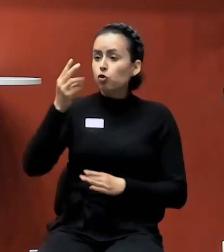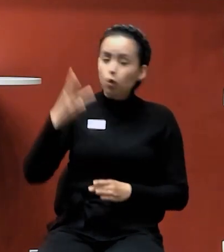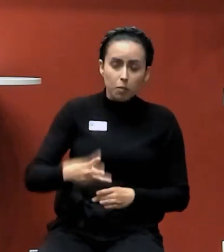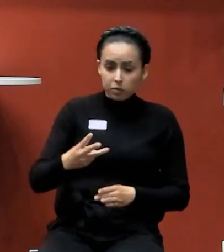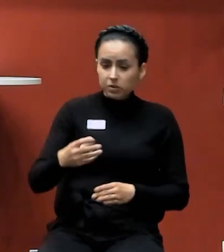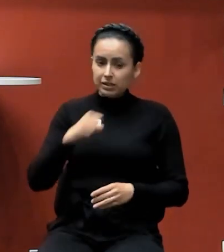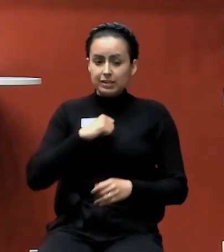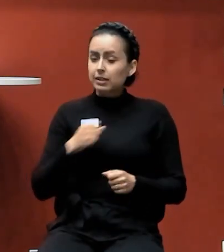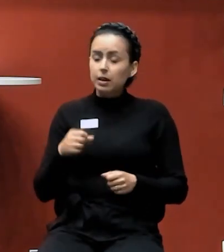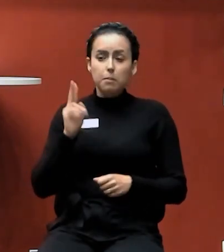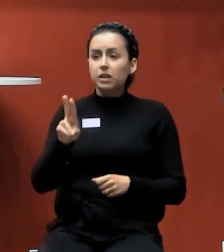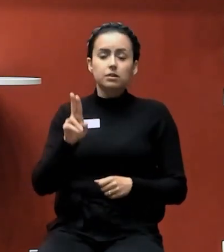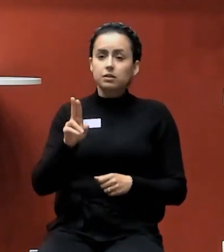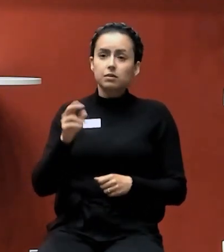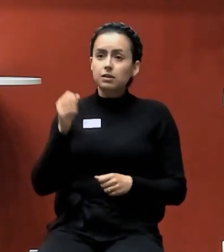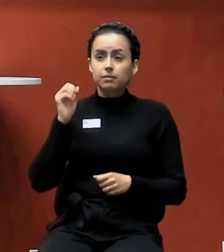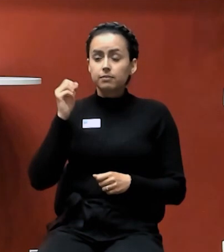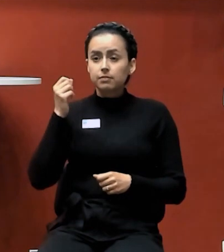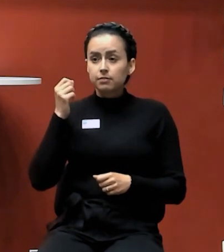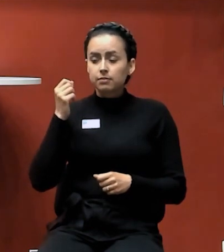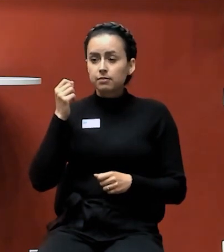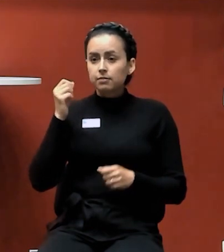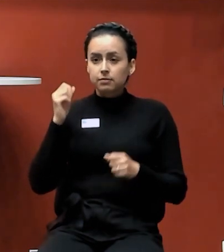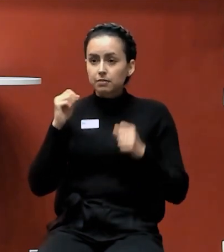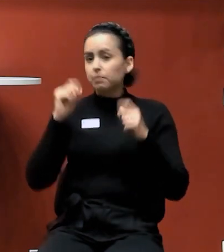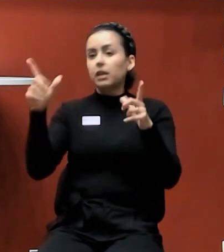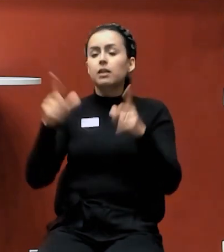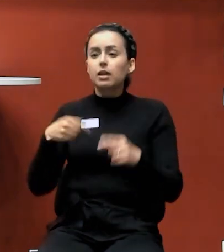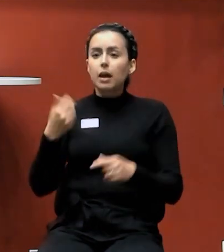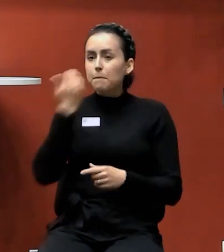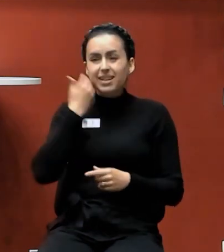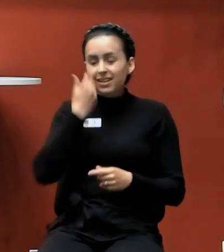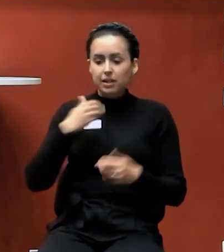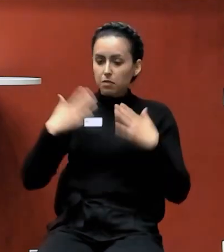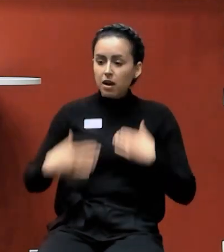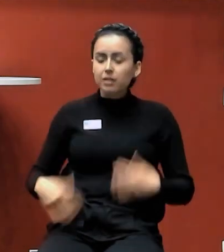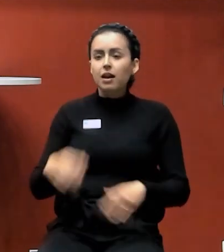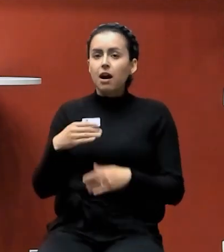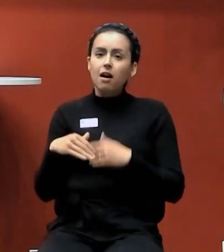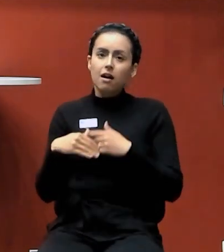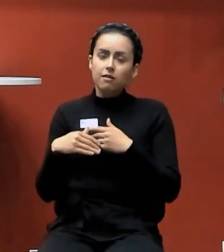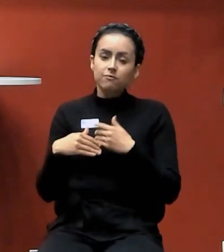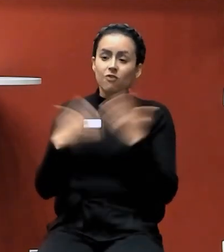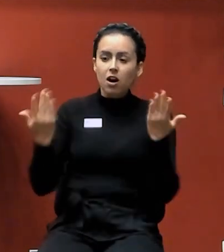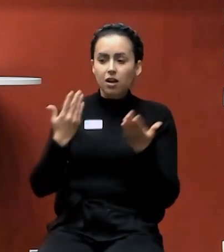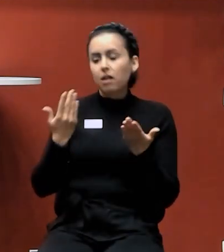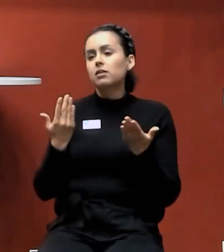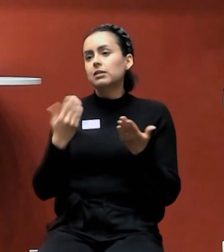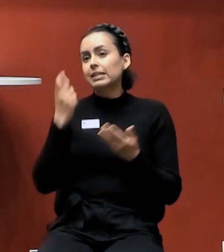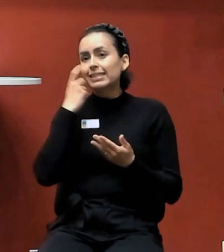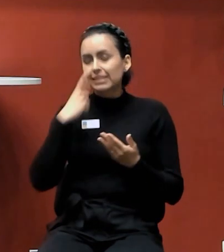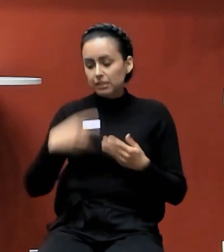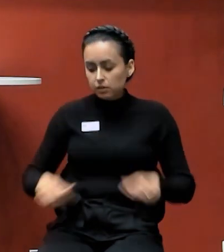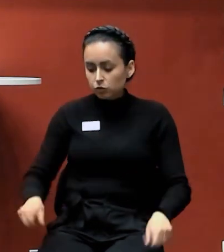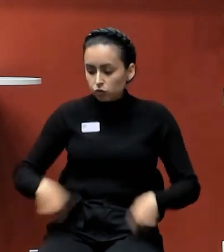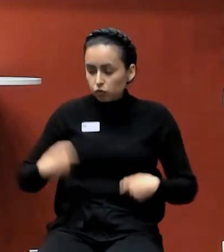a super pinky bright sweater and light blue jeans today, and